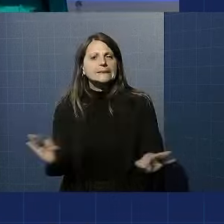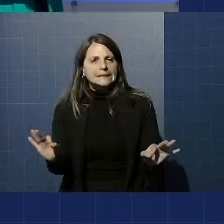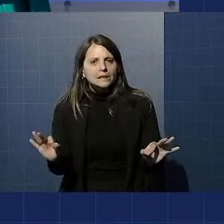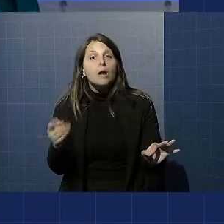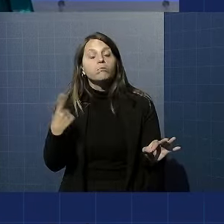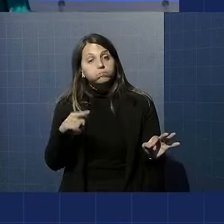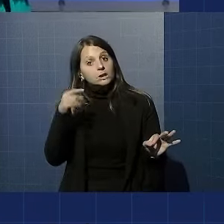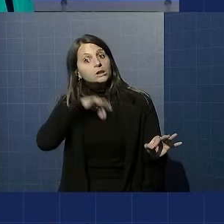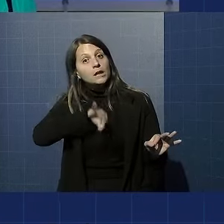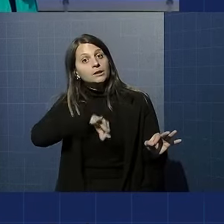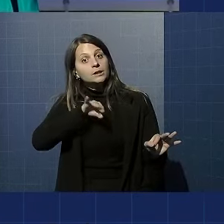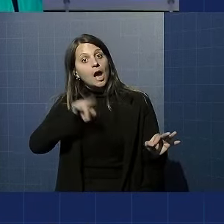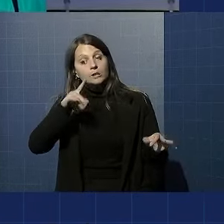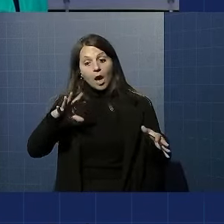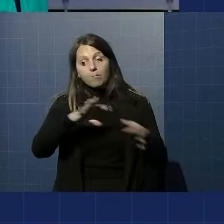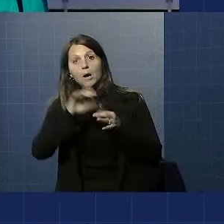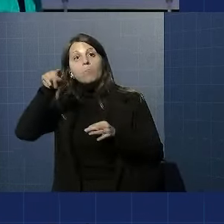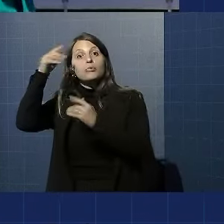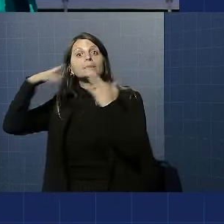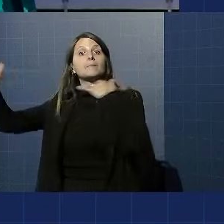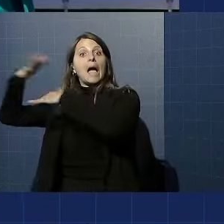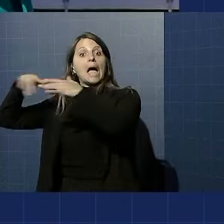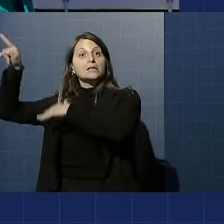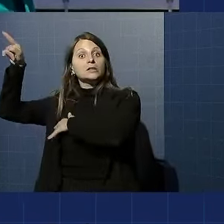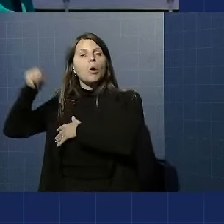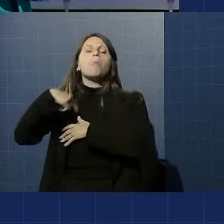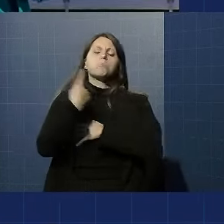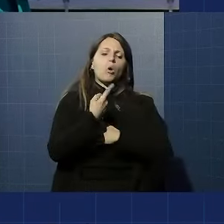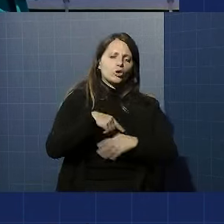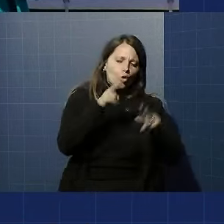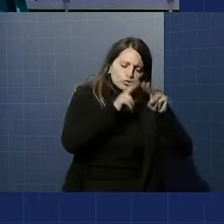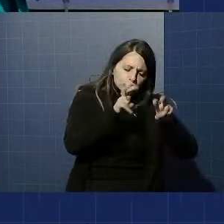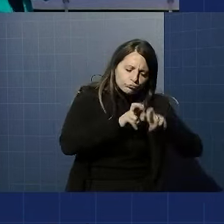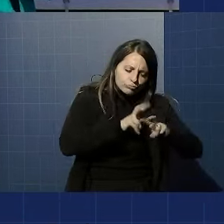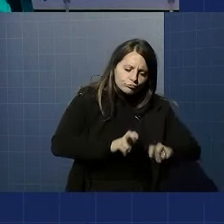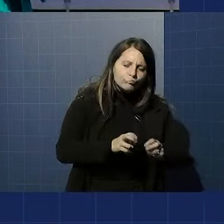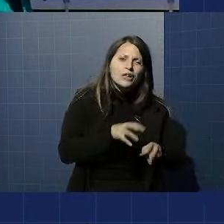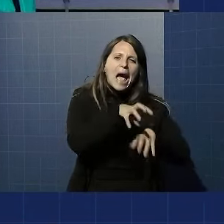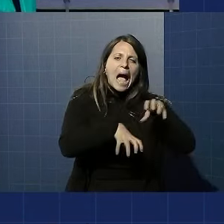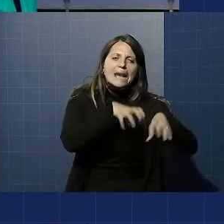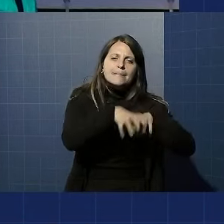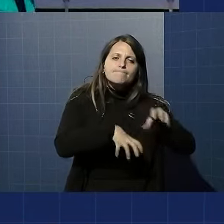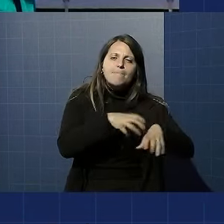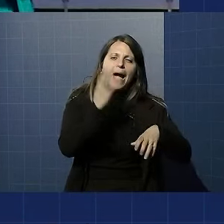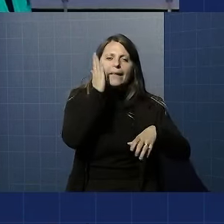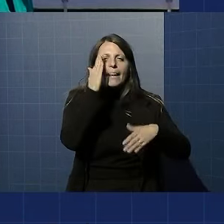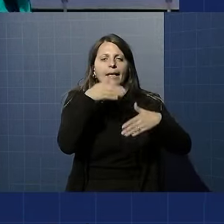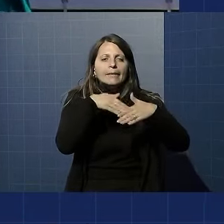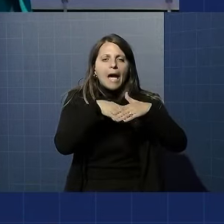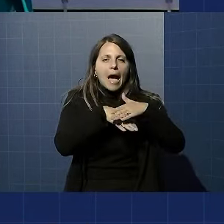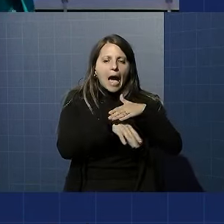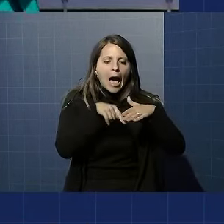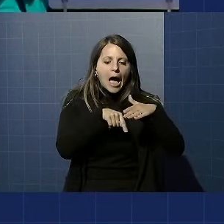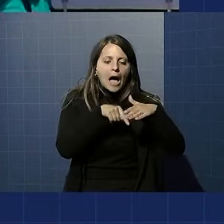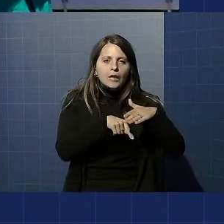in hibernation and torpor. They seem to be 4 times more protected into the damage that radiation can do. So this is, of course, also something